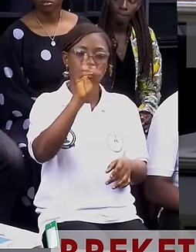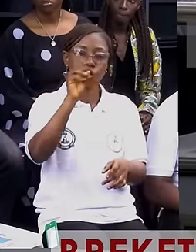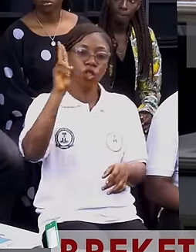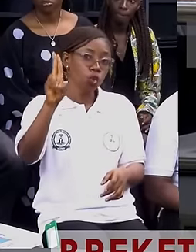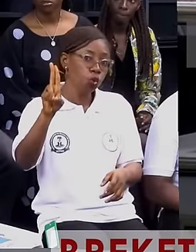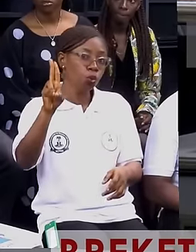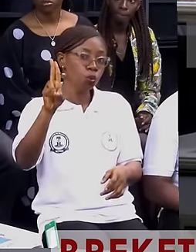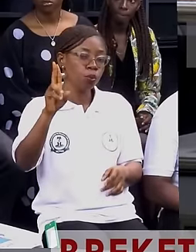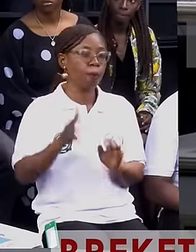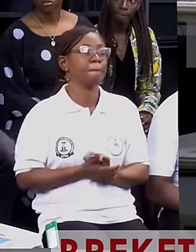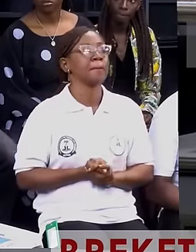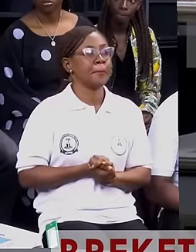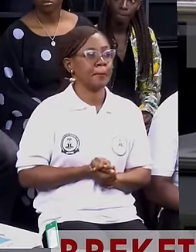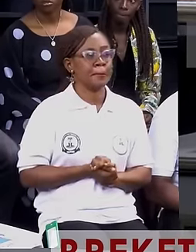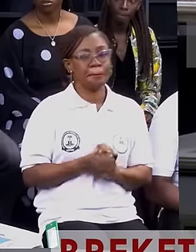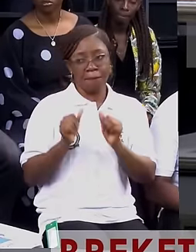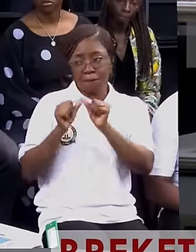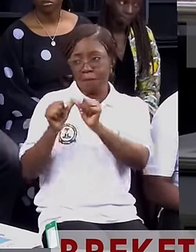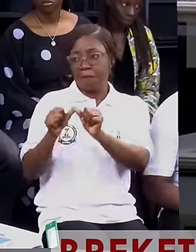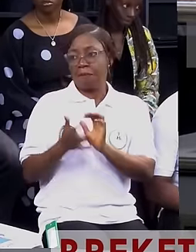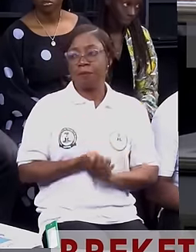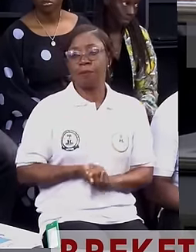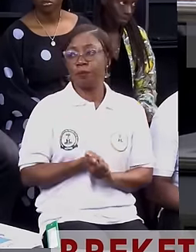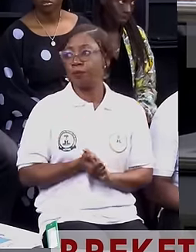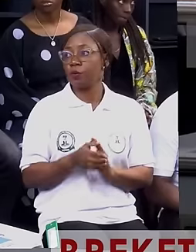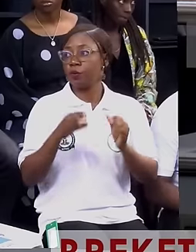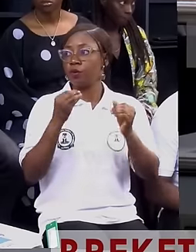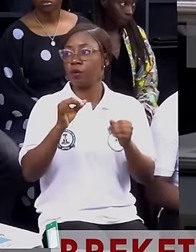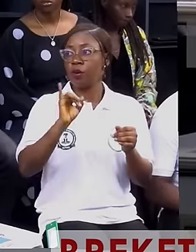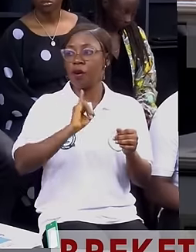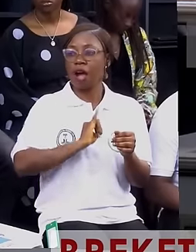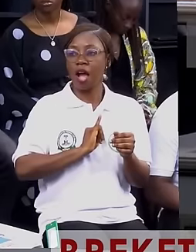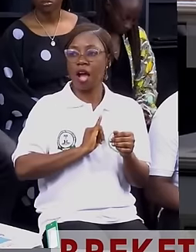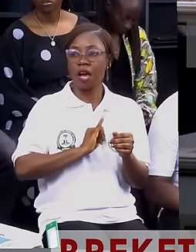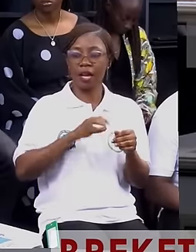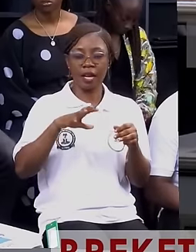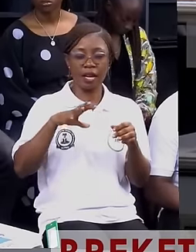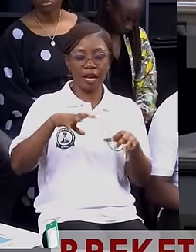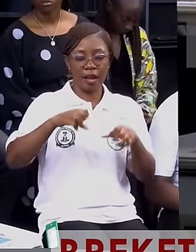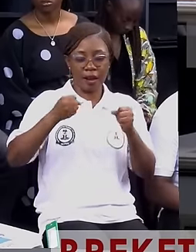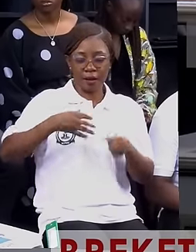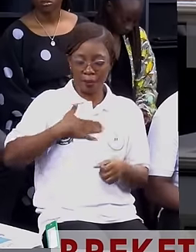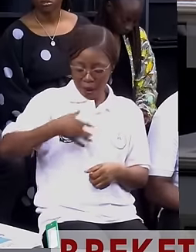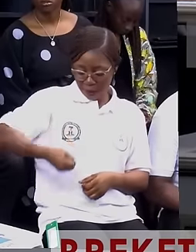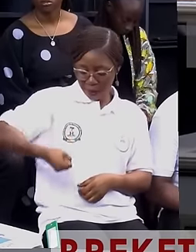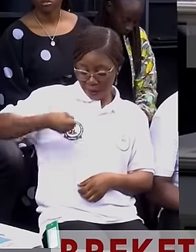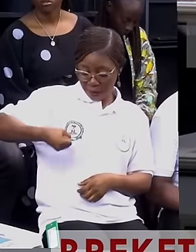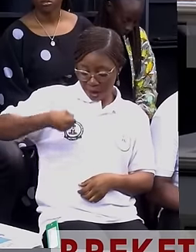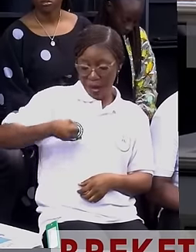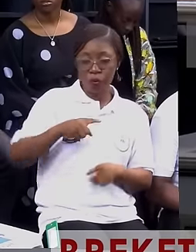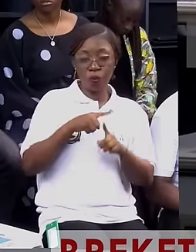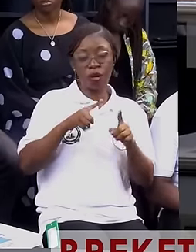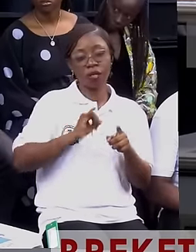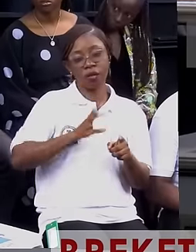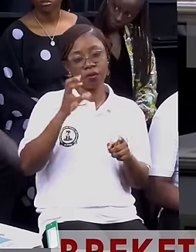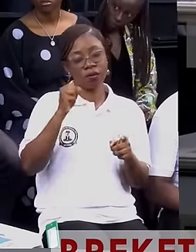Okay. Yes, Idu. Continue. Okay. So I carried my bag. I left. Although when I was